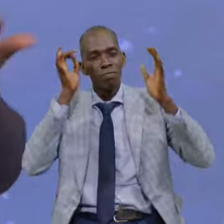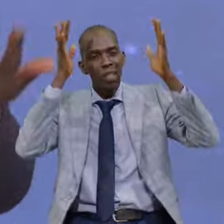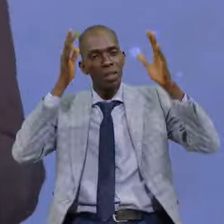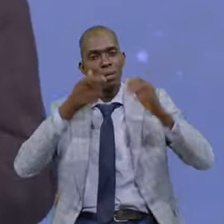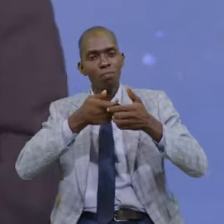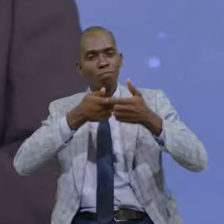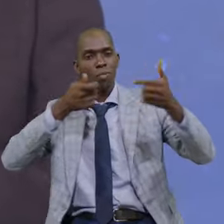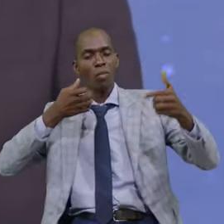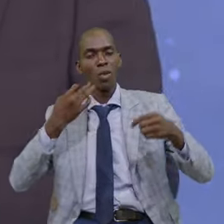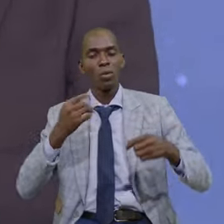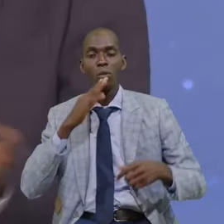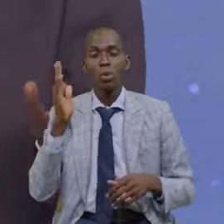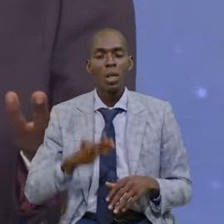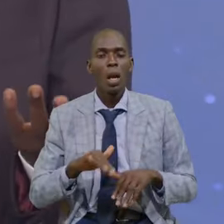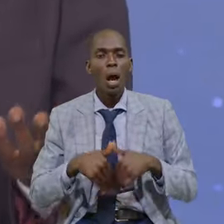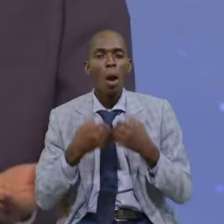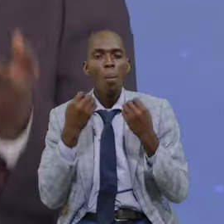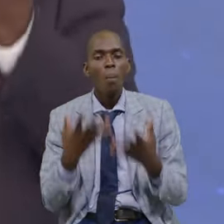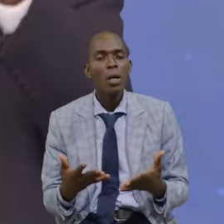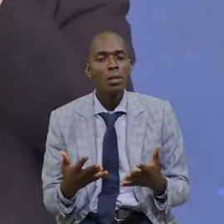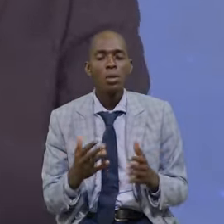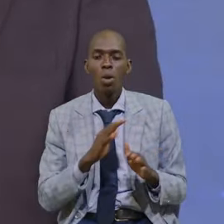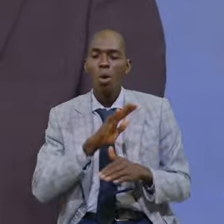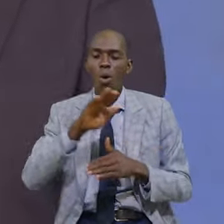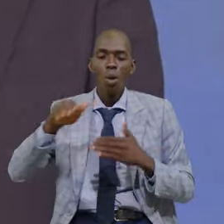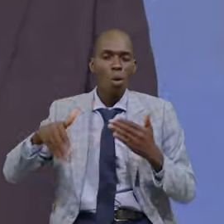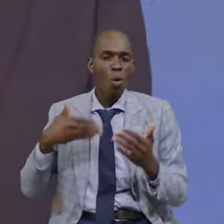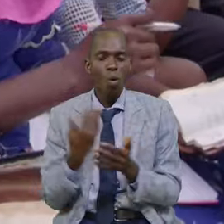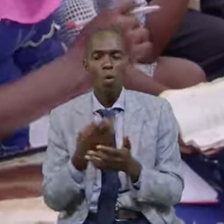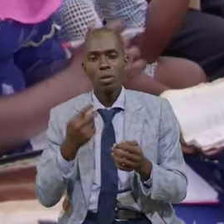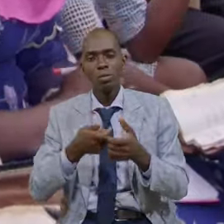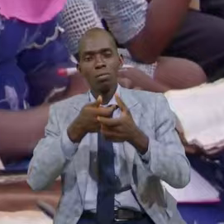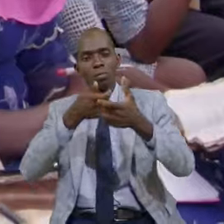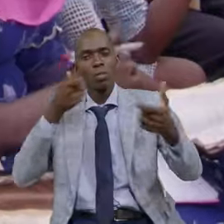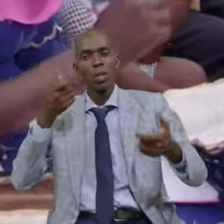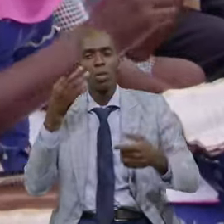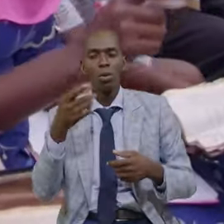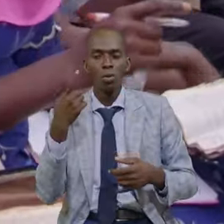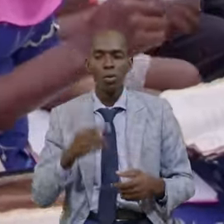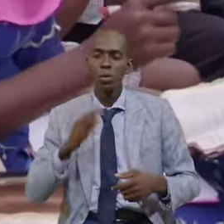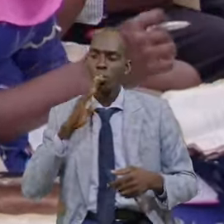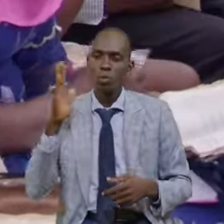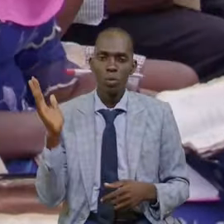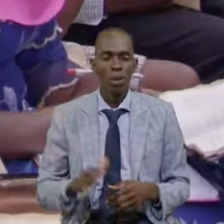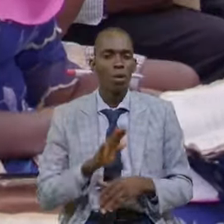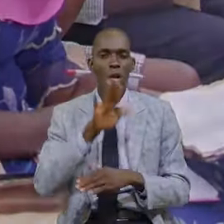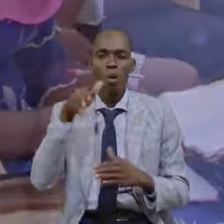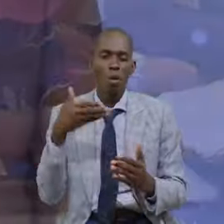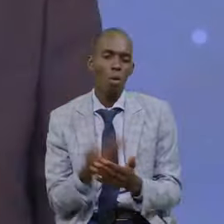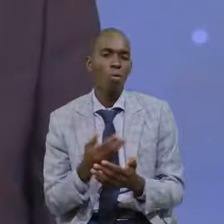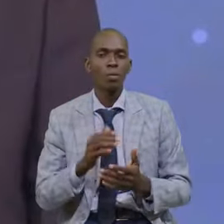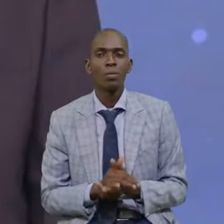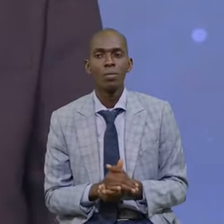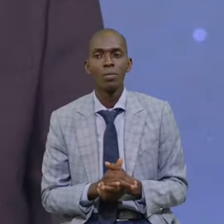How many darts of the wicked? How many arrows of the wicked will you quench? All. They